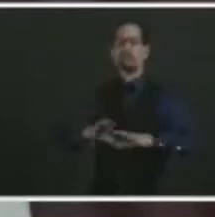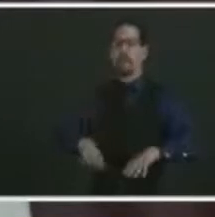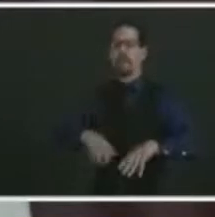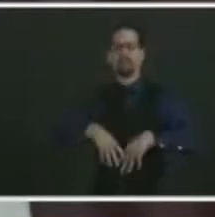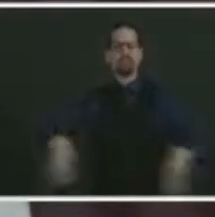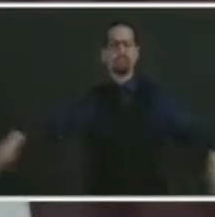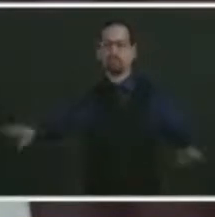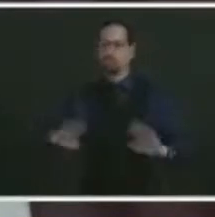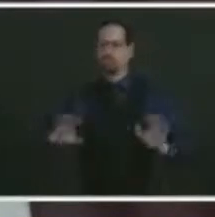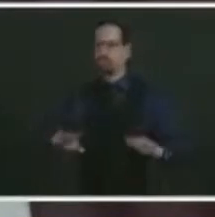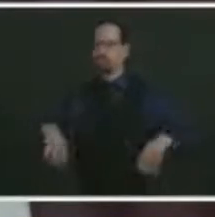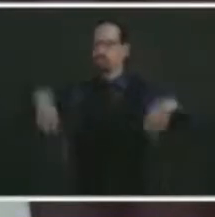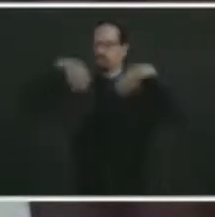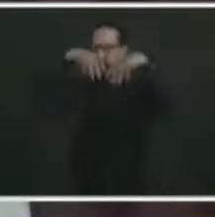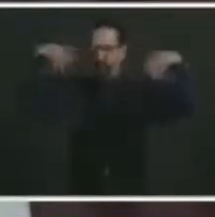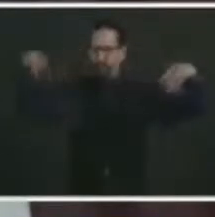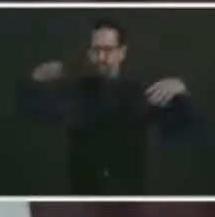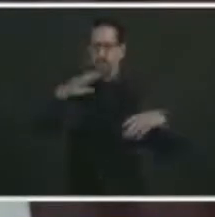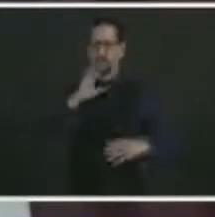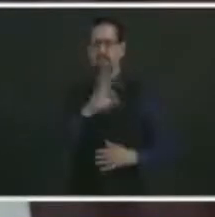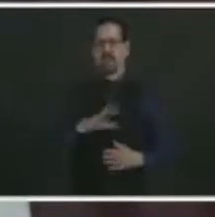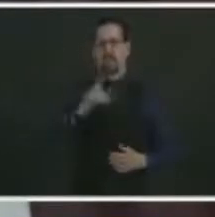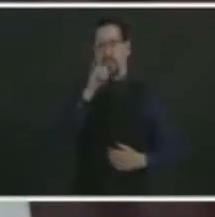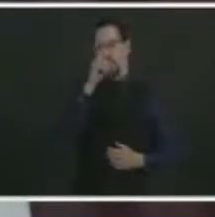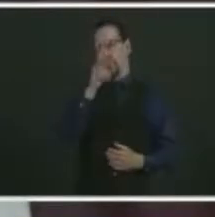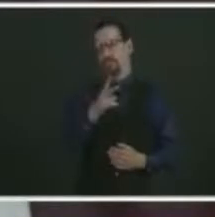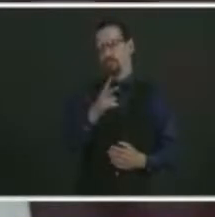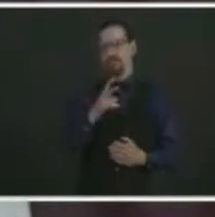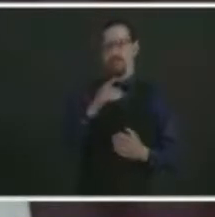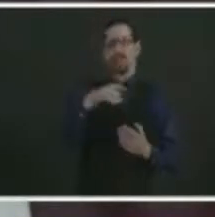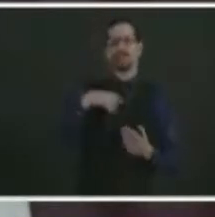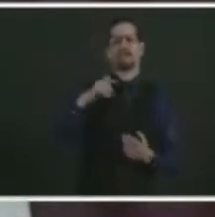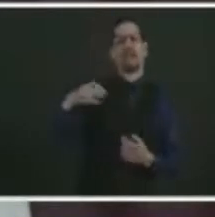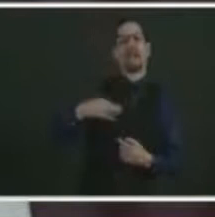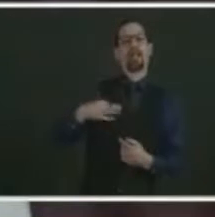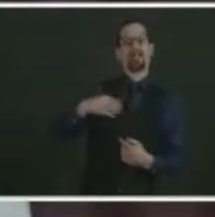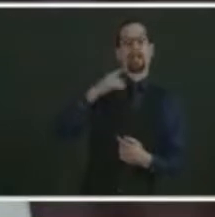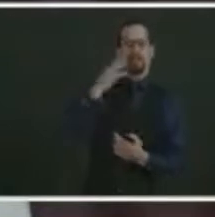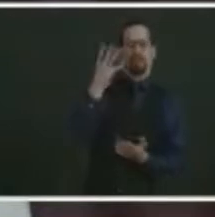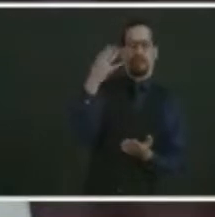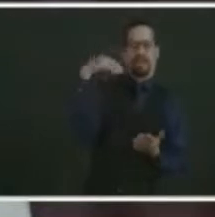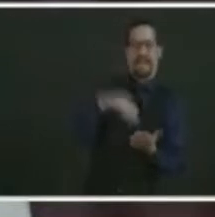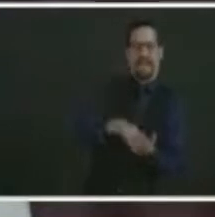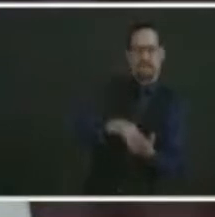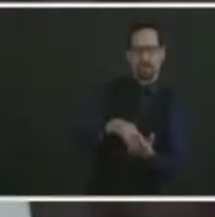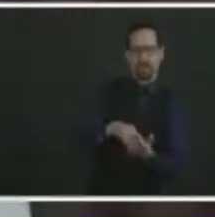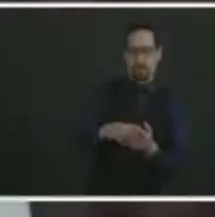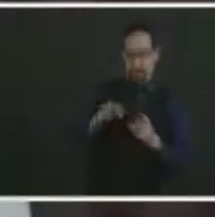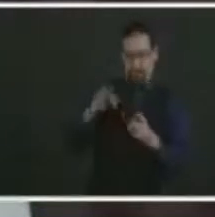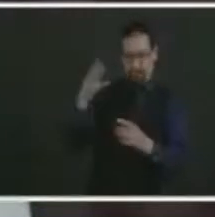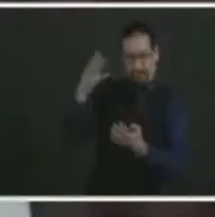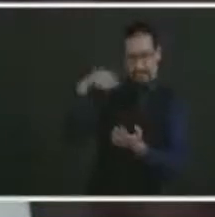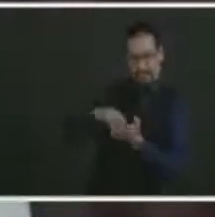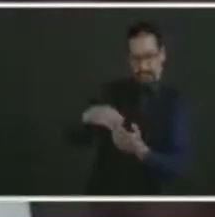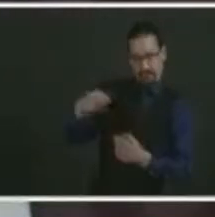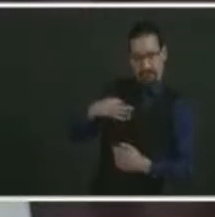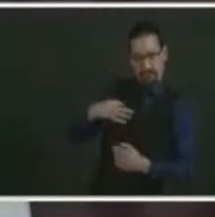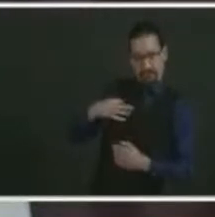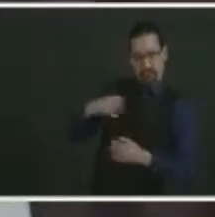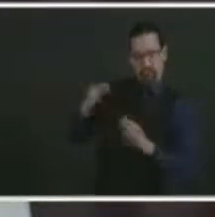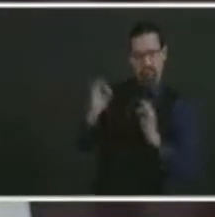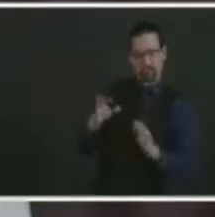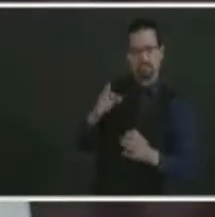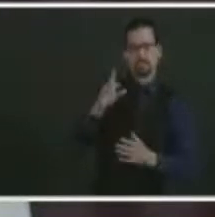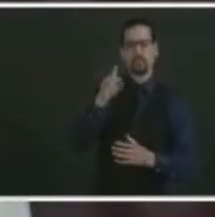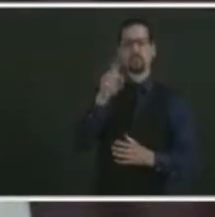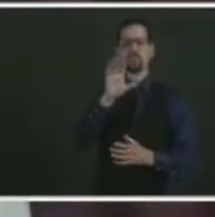there'll be about half of those who will be eligible to participate, so about 4,000. So we'd like to see somewhere between 1,000